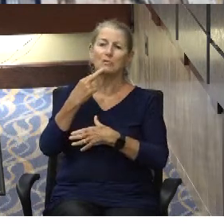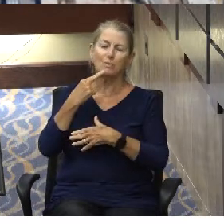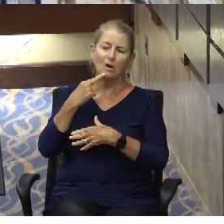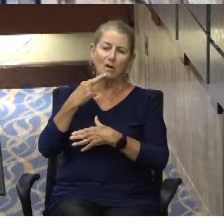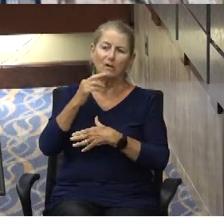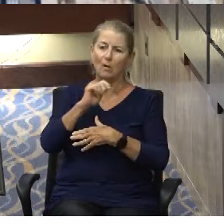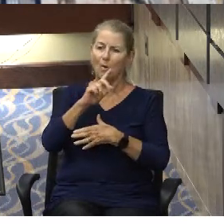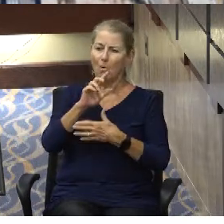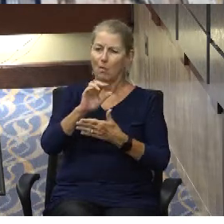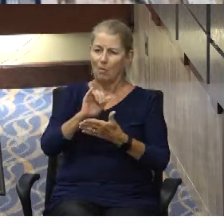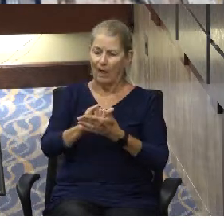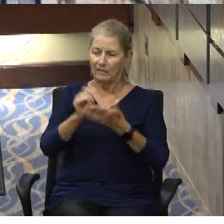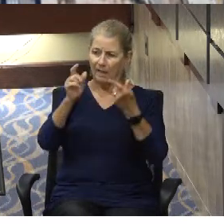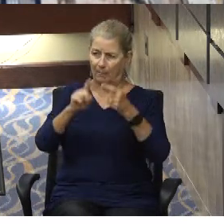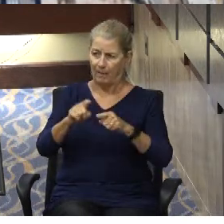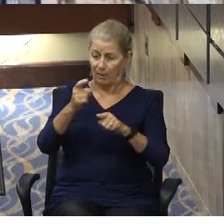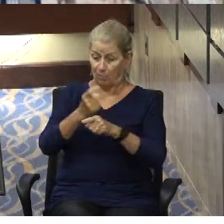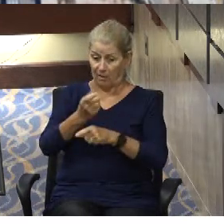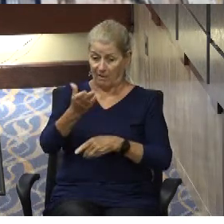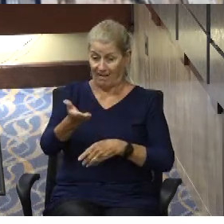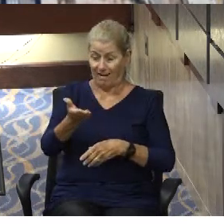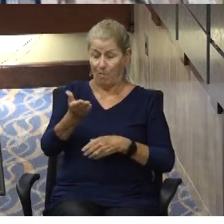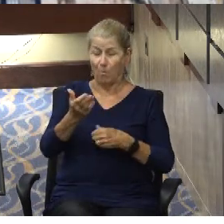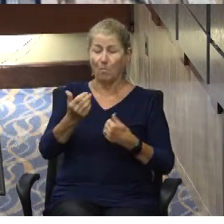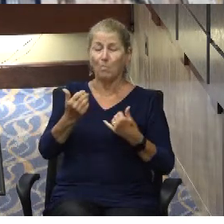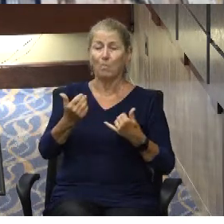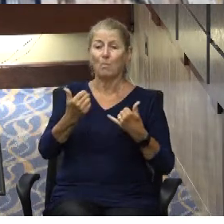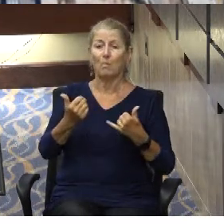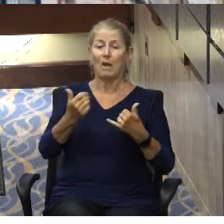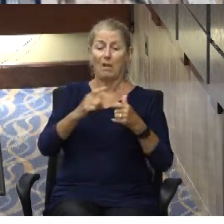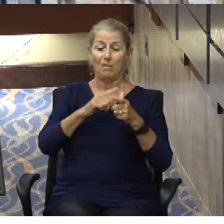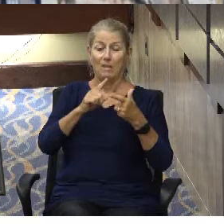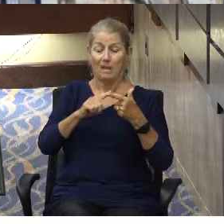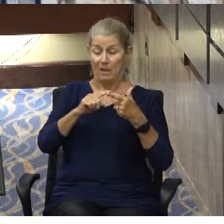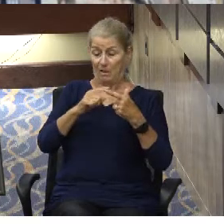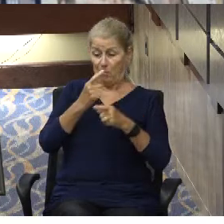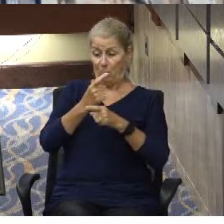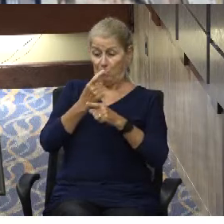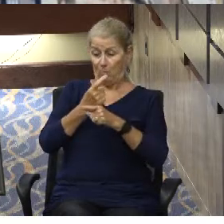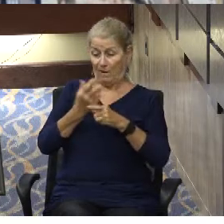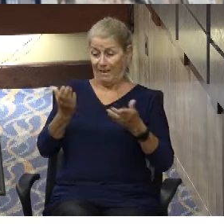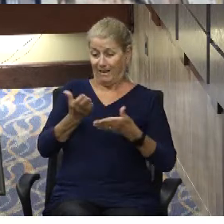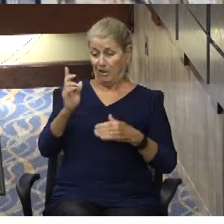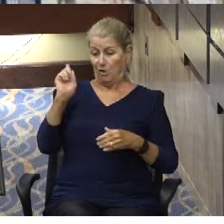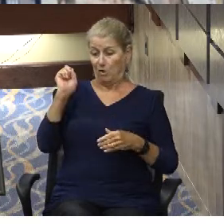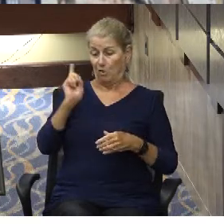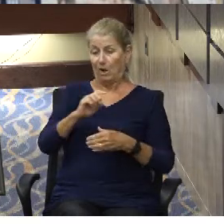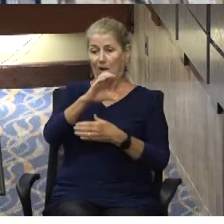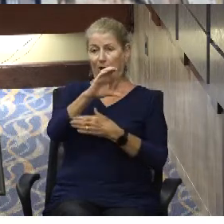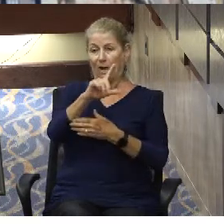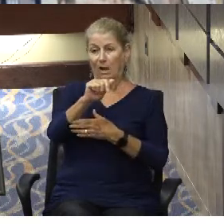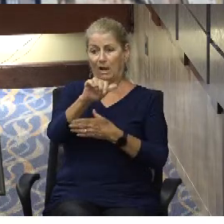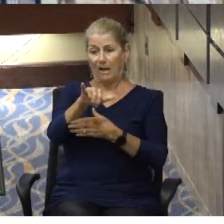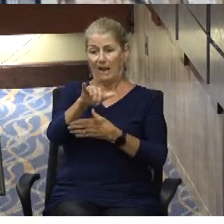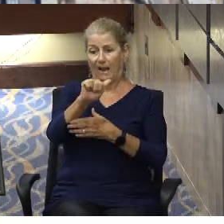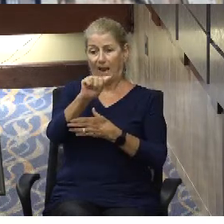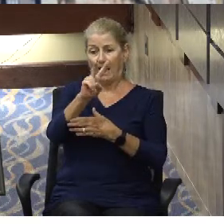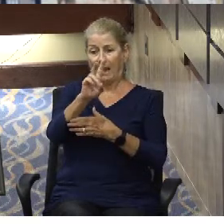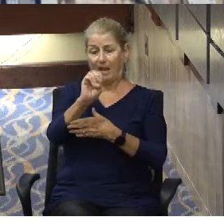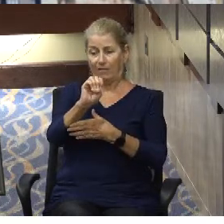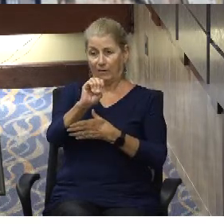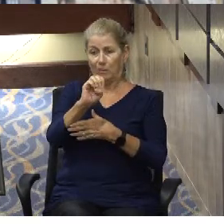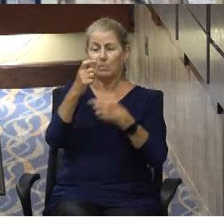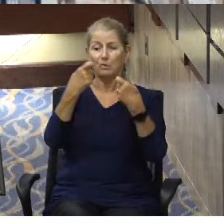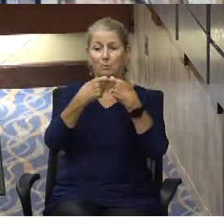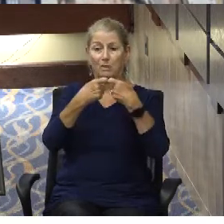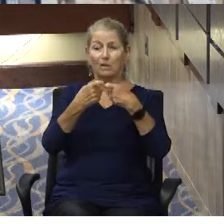All that is going on right there right now. Then right here, this is Clay Avenue utility